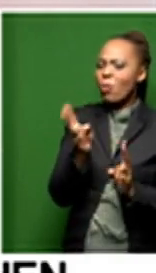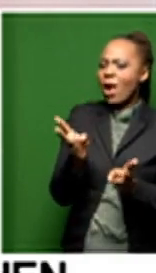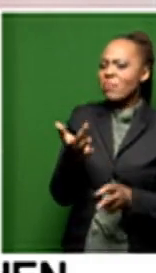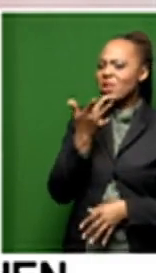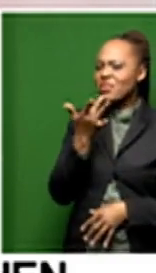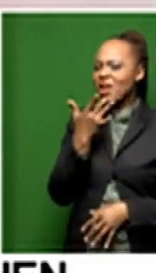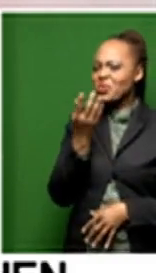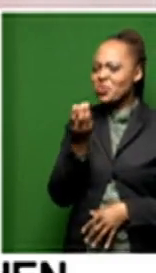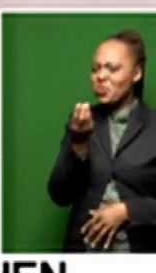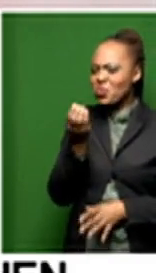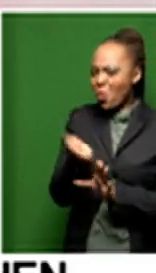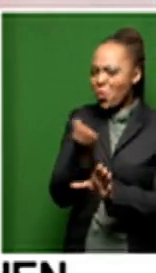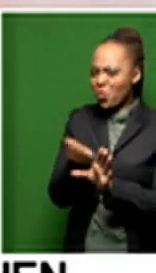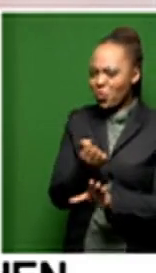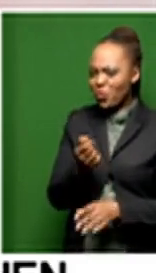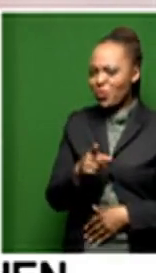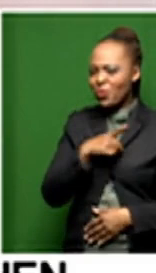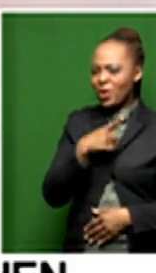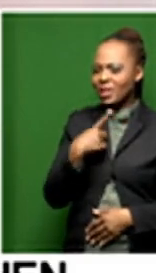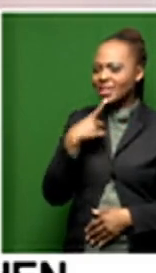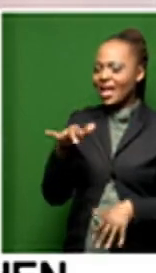to be labeled as lazy chefs?